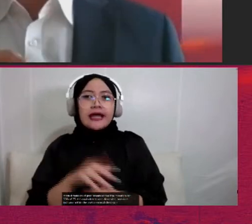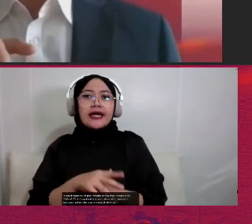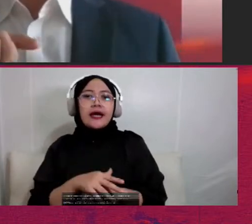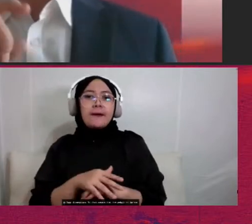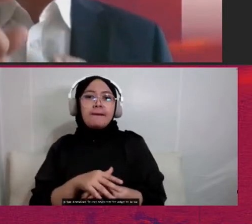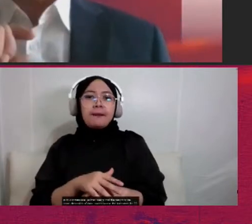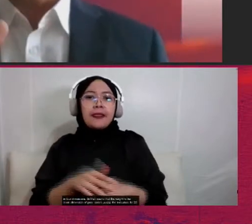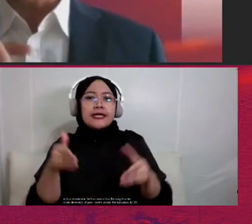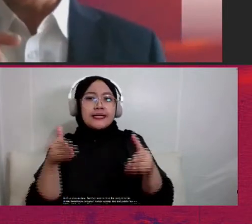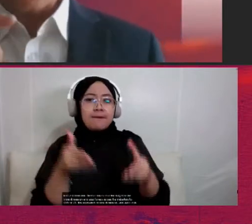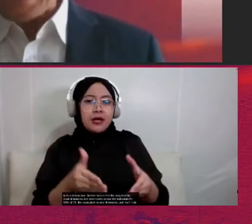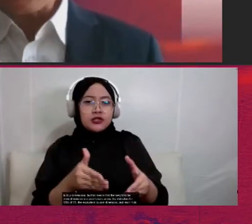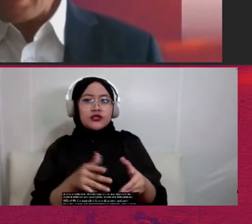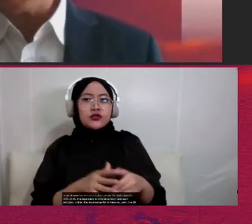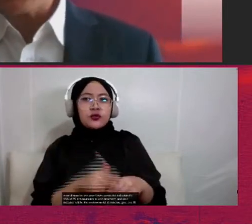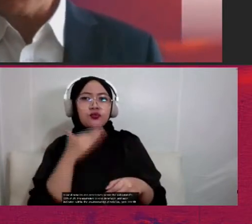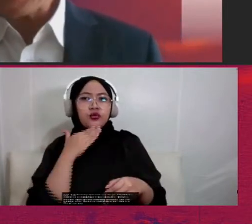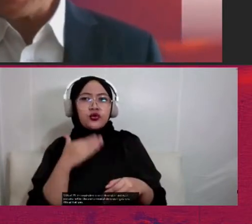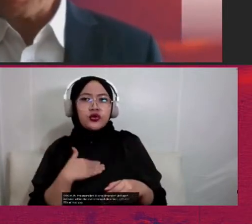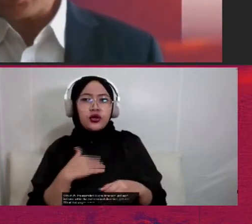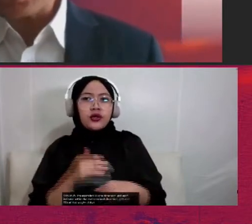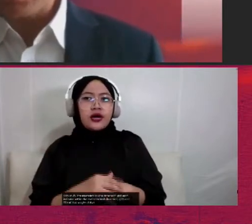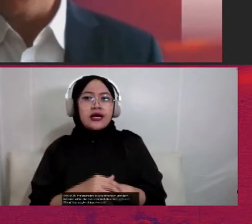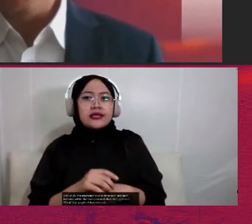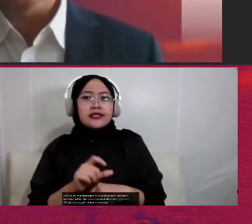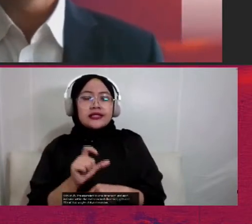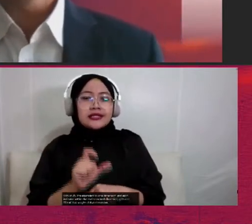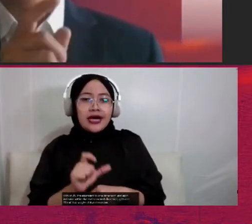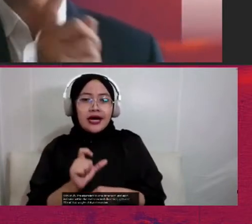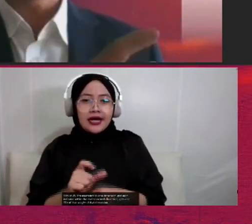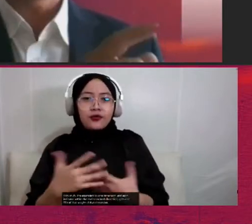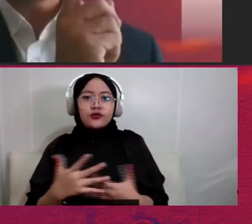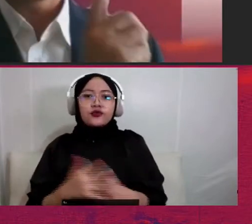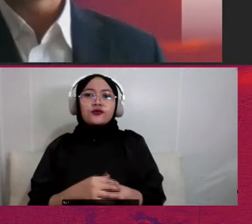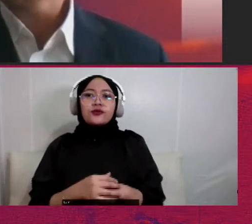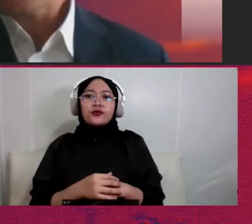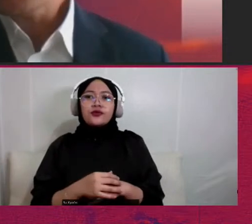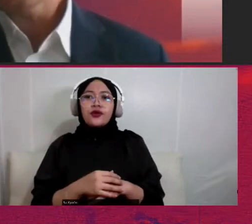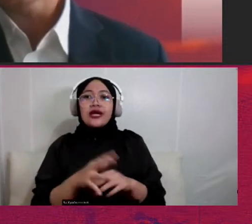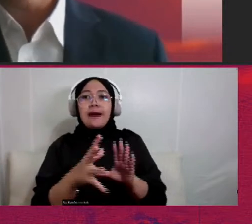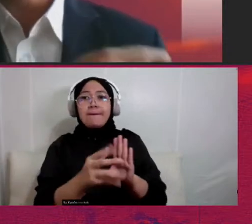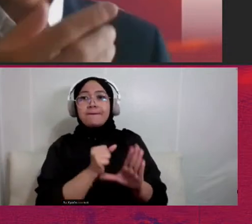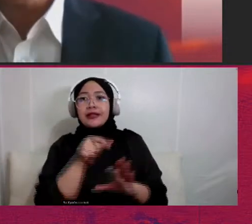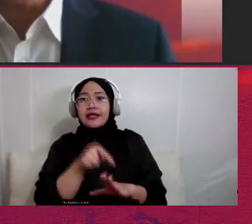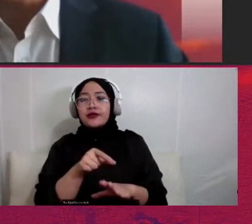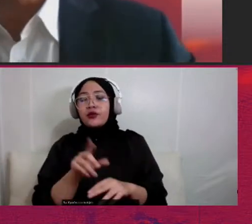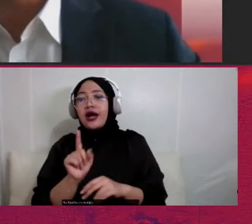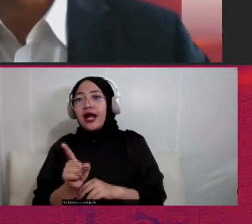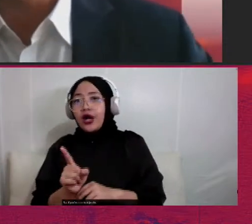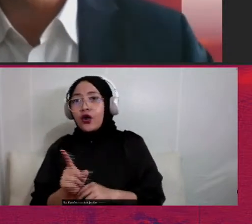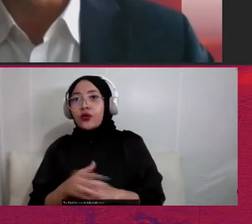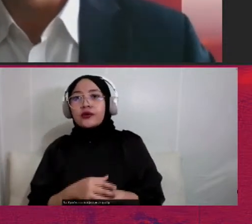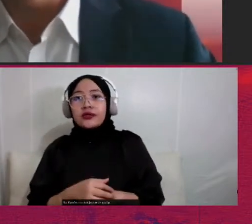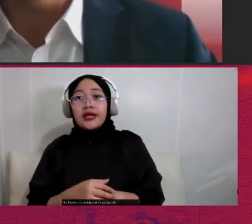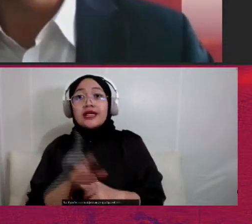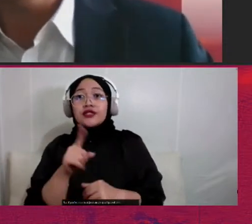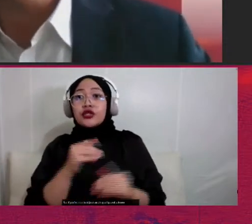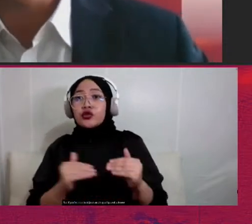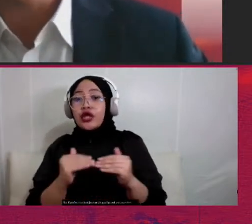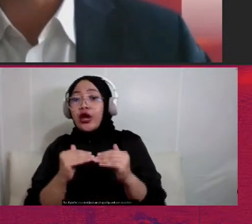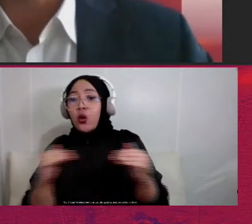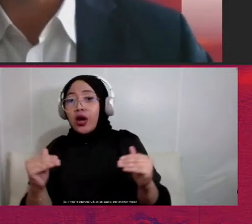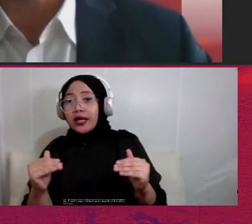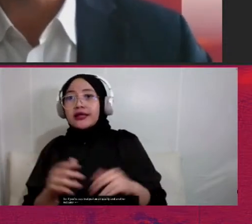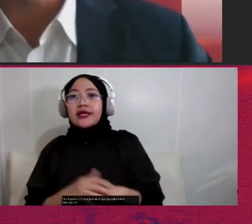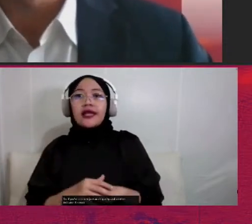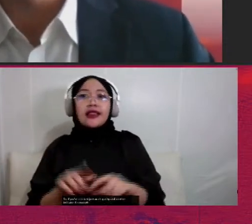dimension gets 1/5 of that weight, of that dimension. So if you're deprived just in air quality and in no other